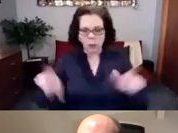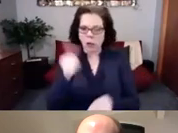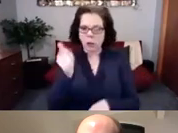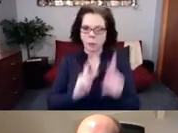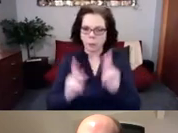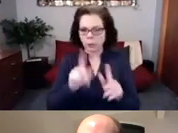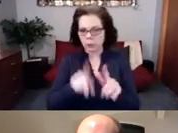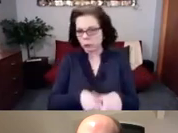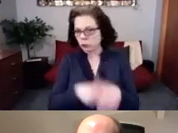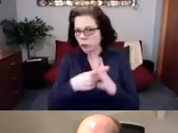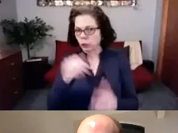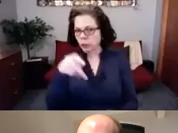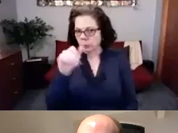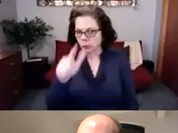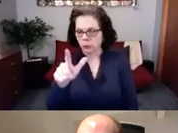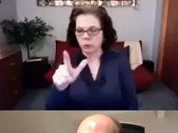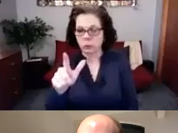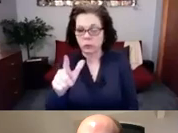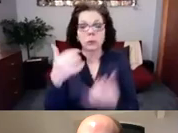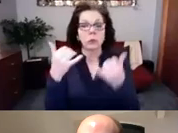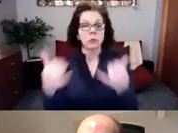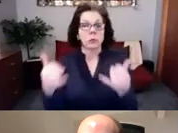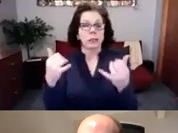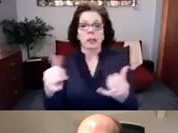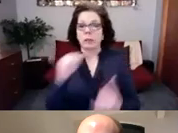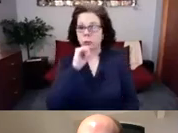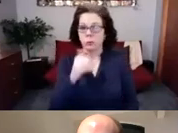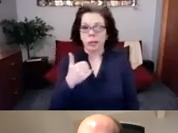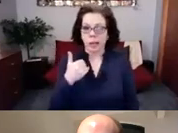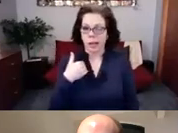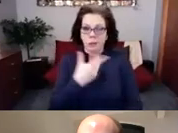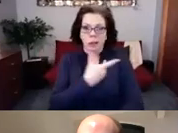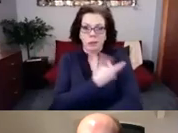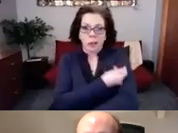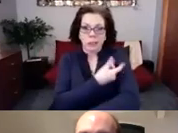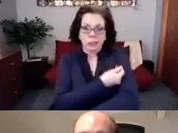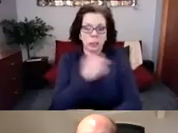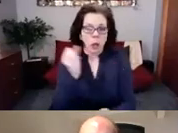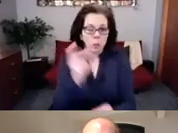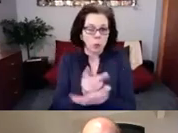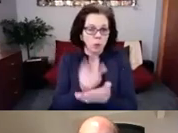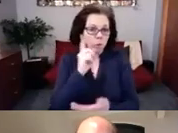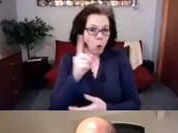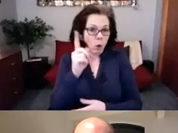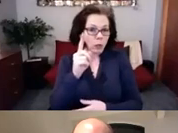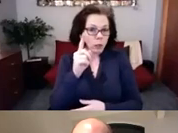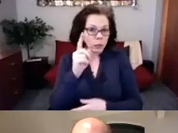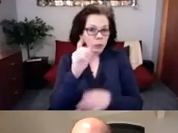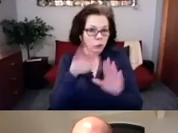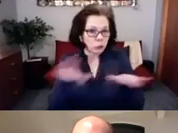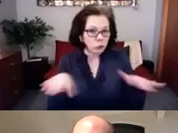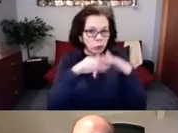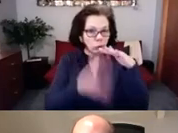start in the beginning of April. Presently, they don't have a vaccine approved for those under 16 from what I've